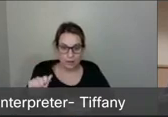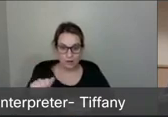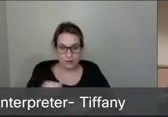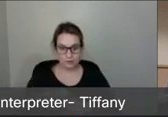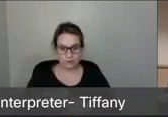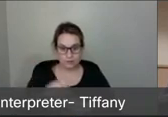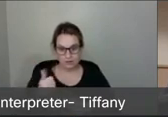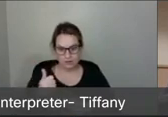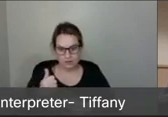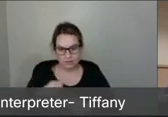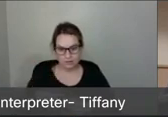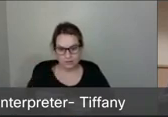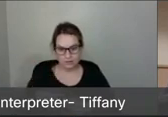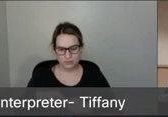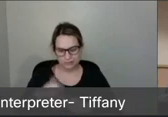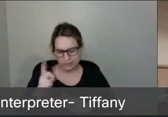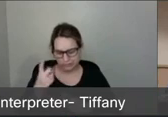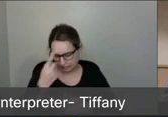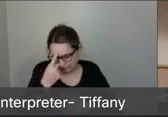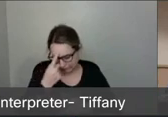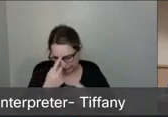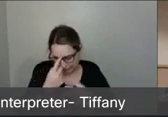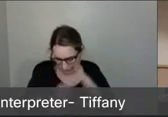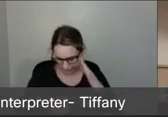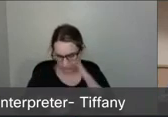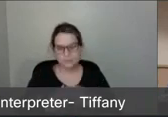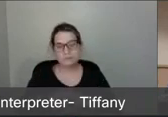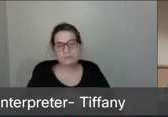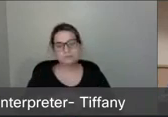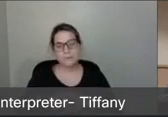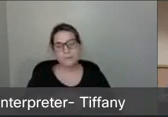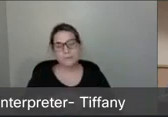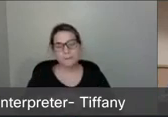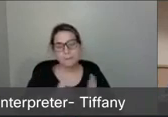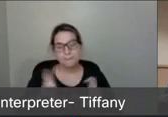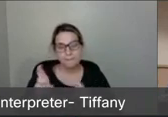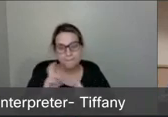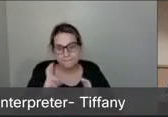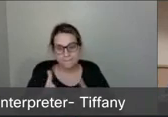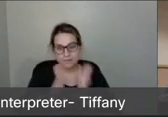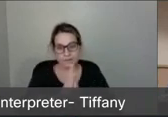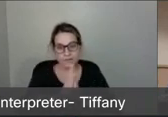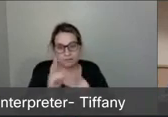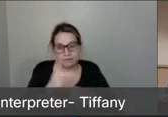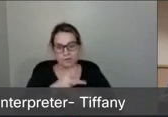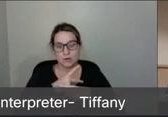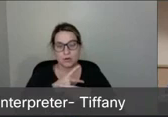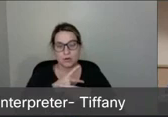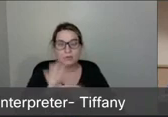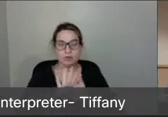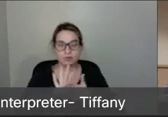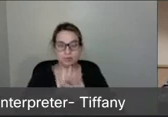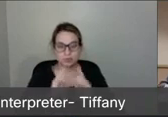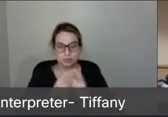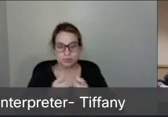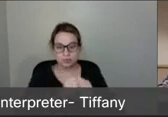the other one down there that escapes me. So respectfully request that we keep our school district